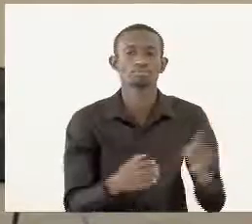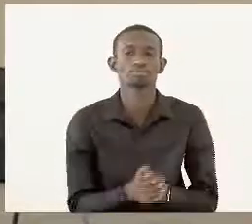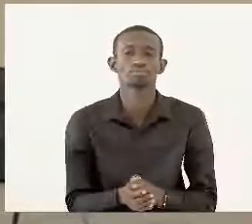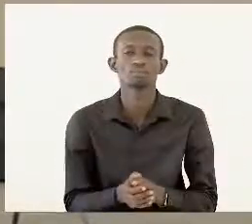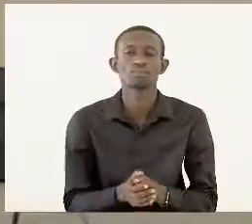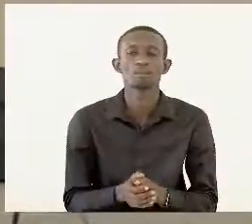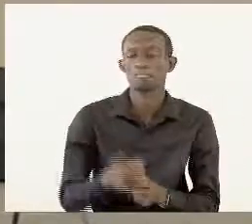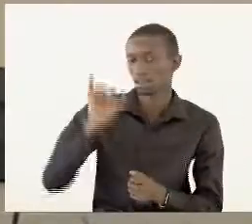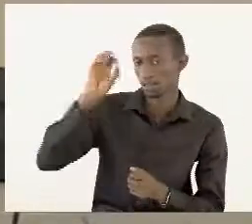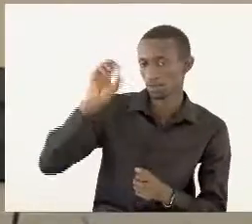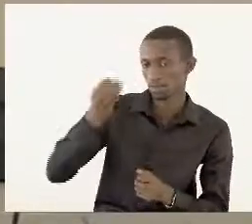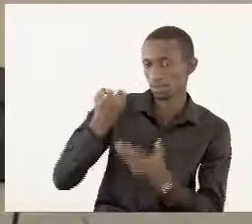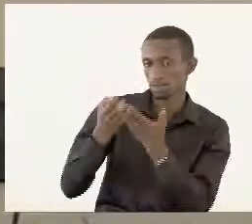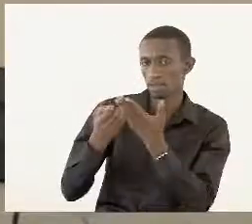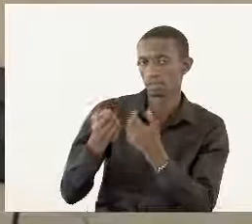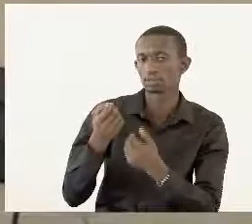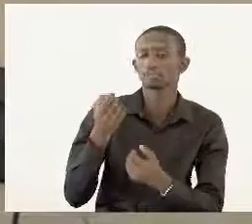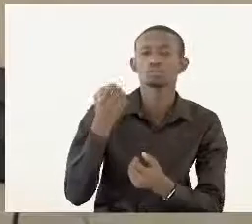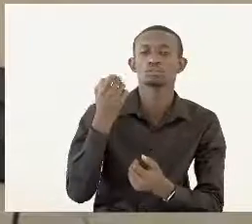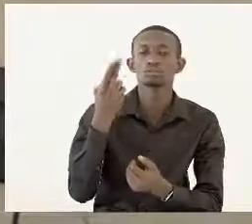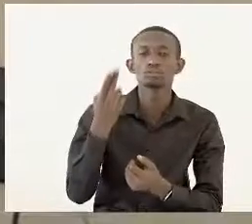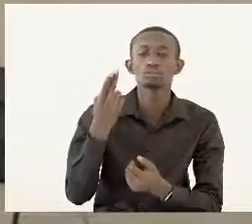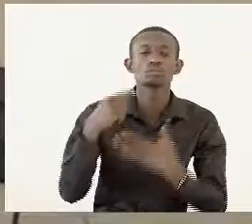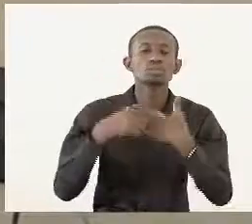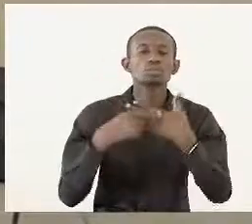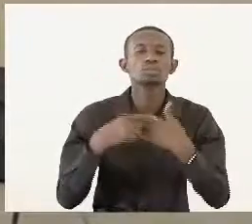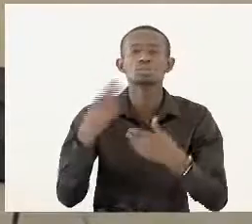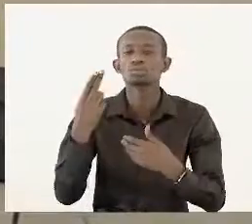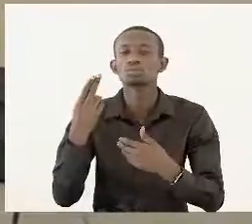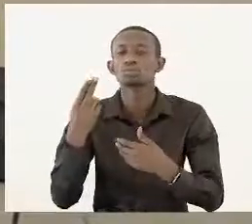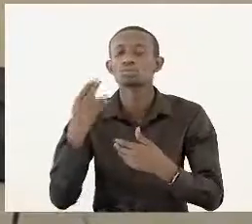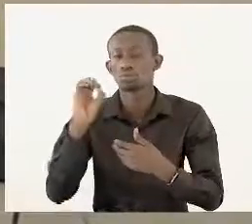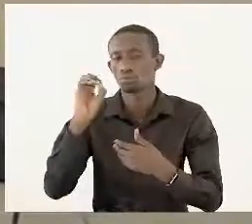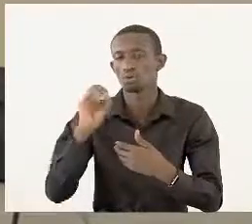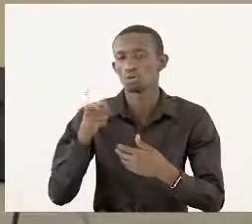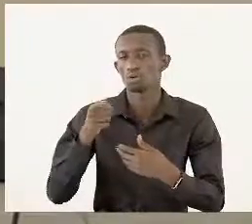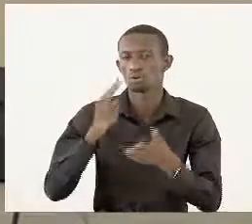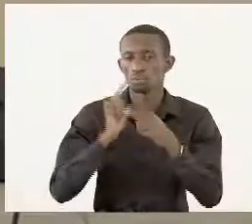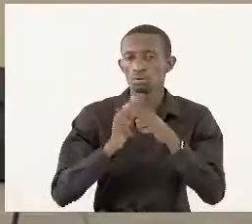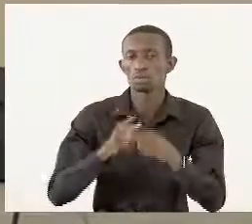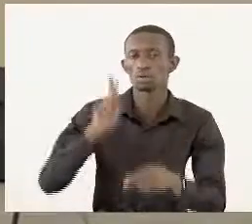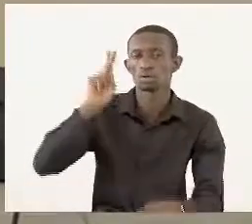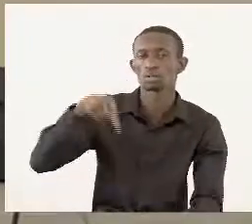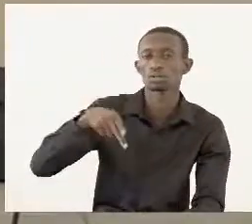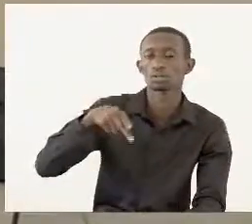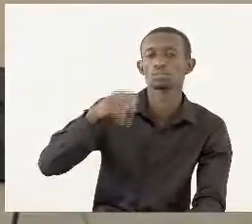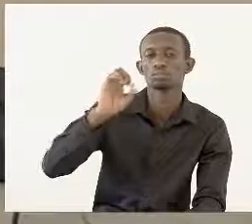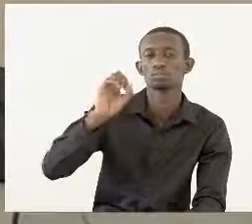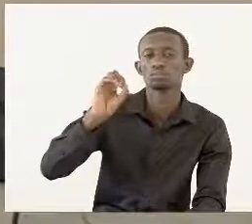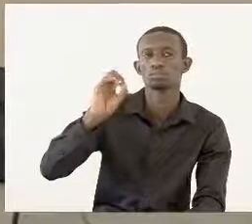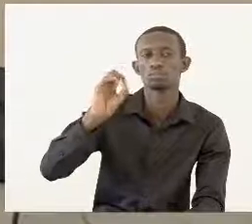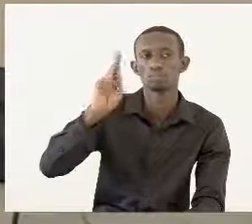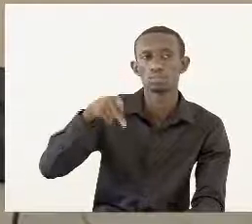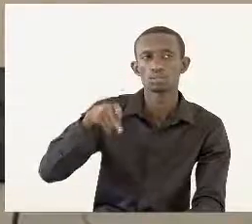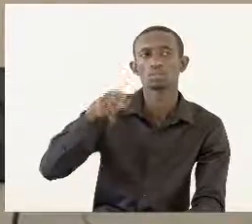have here is 2 negative for 2 oxygen, and we call these ones peroxides. Do you remember hydrogen peroxide?